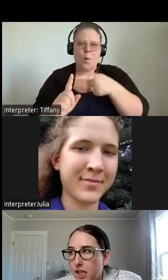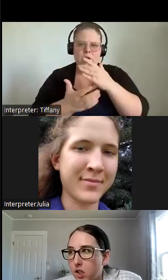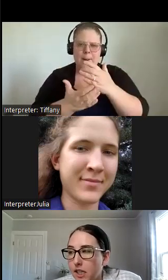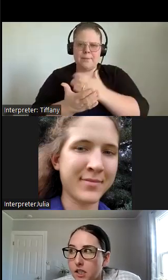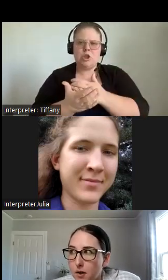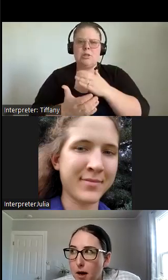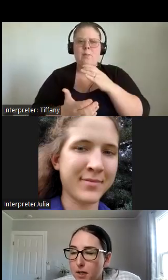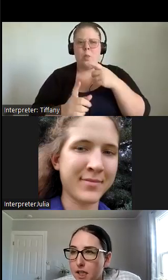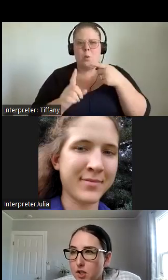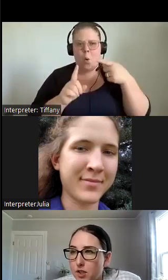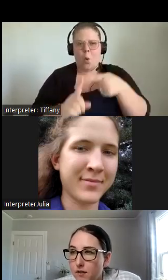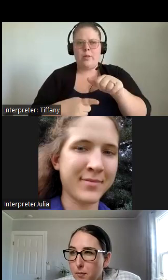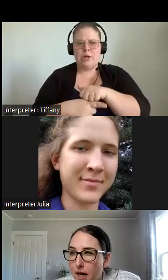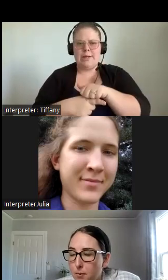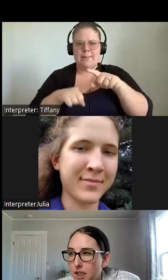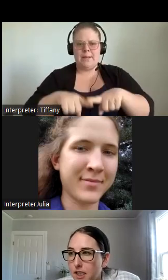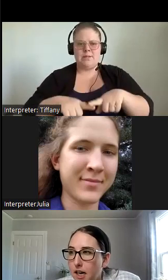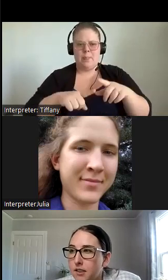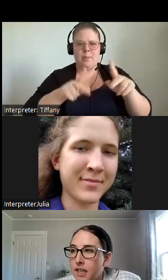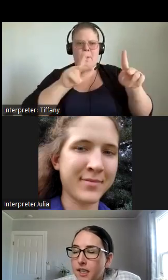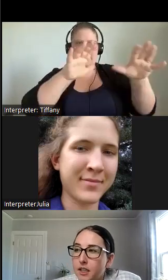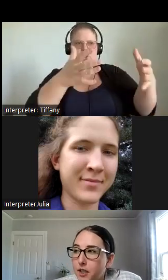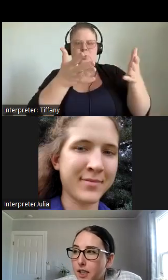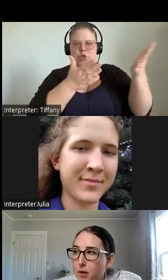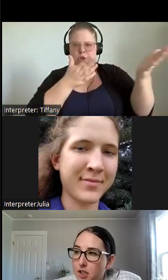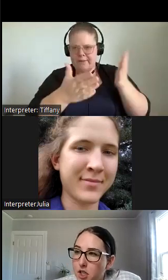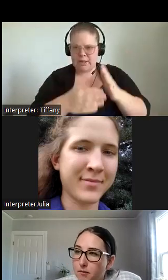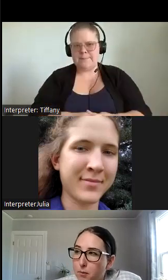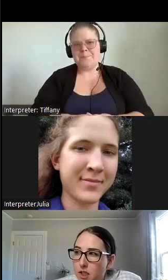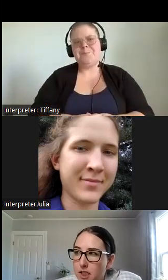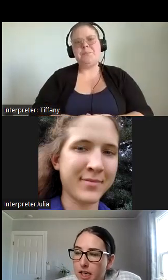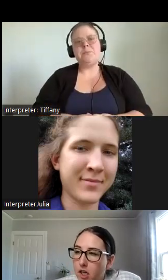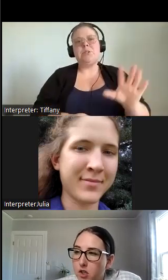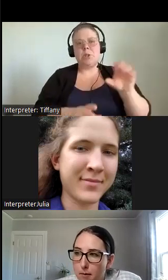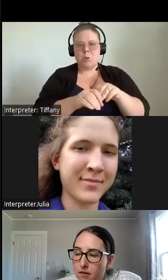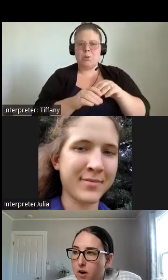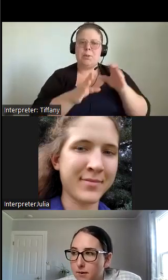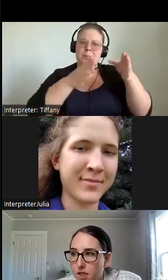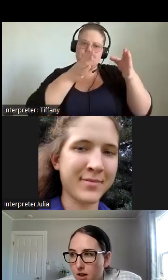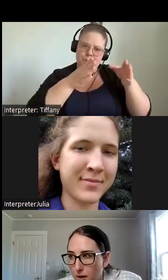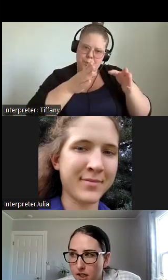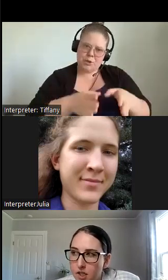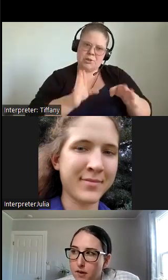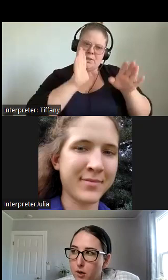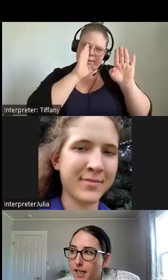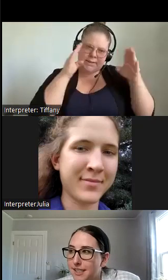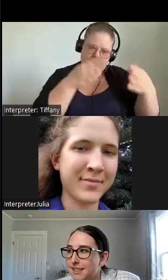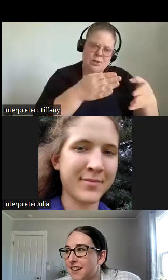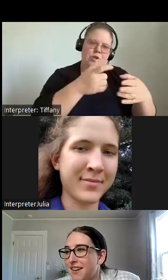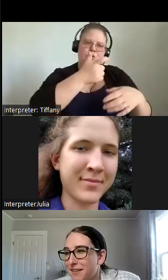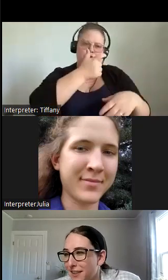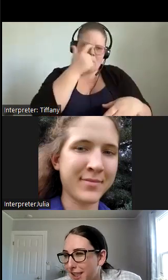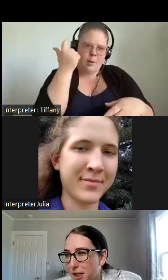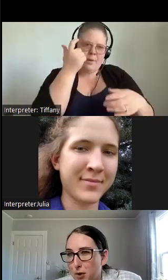to the particular needs of the population served by the personnel, including the provision of person-centered, trauma-informed, harm